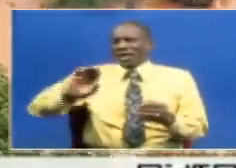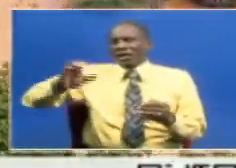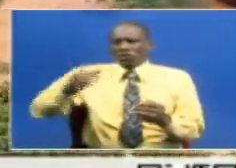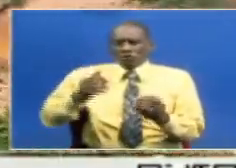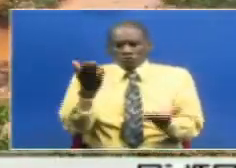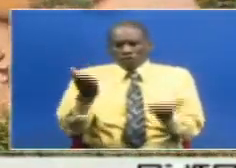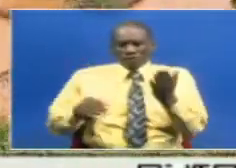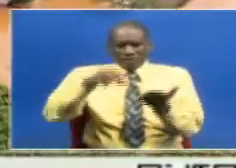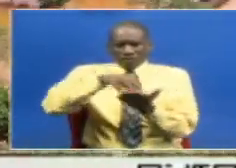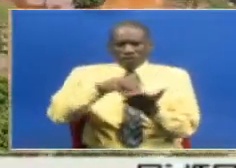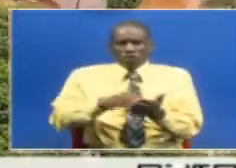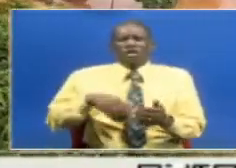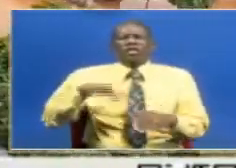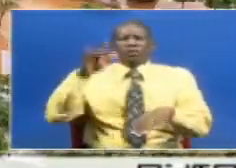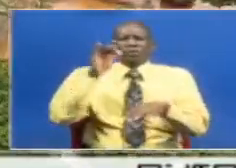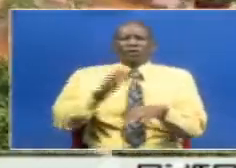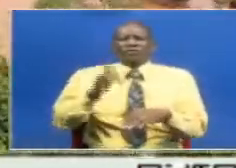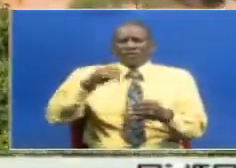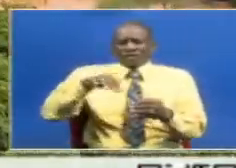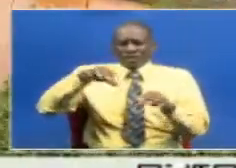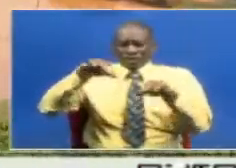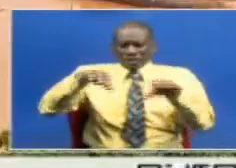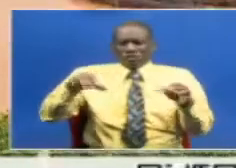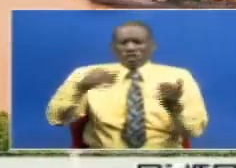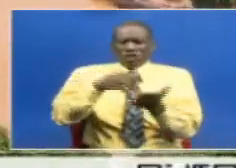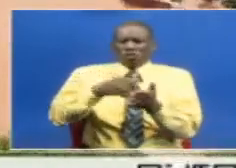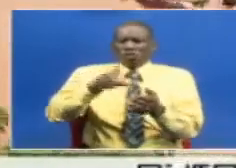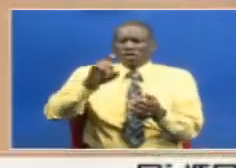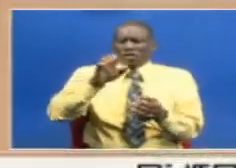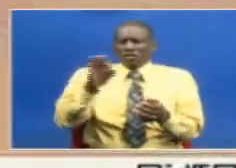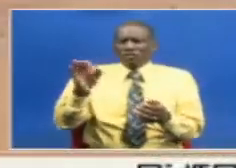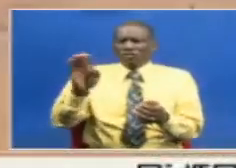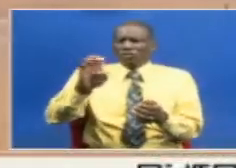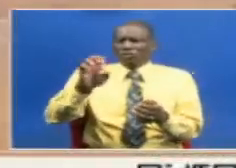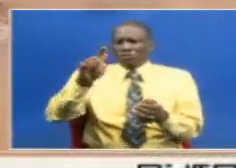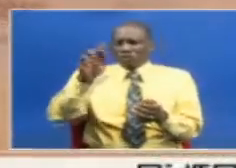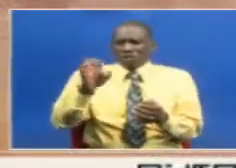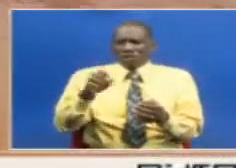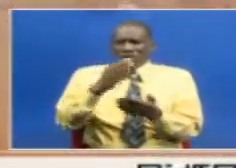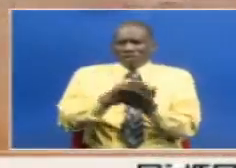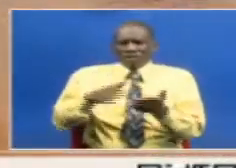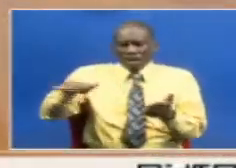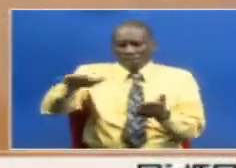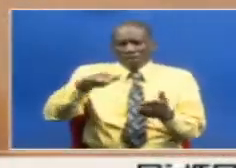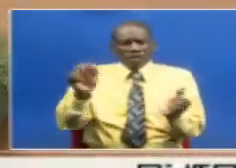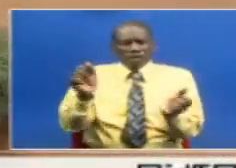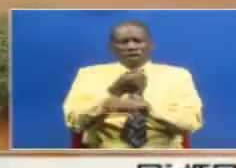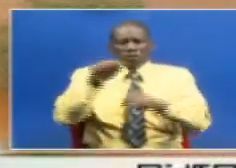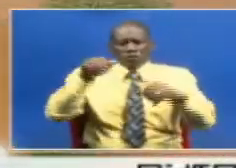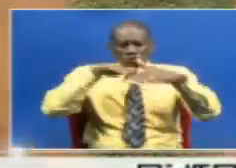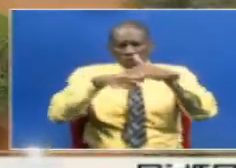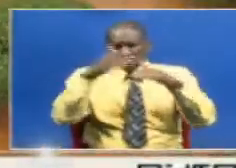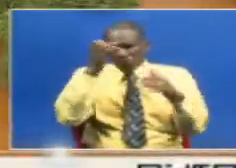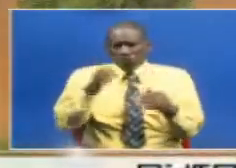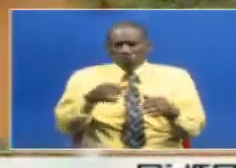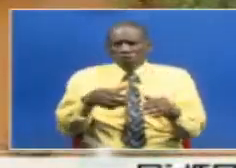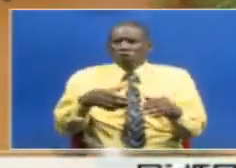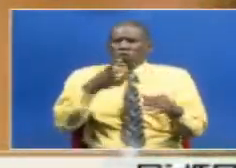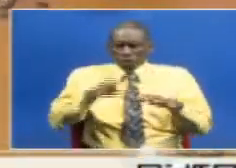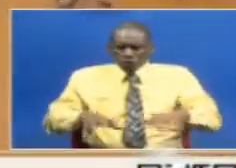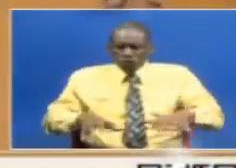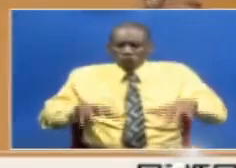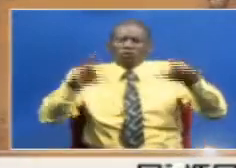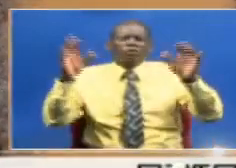The worst affected areas include Dif, Bute, Eldas and Bona. Some areas cannot be accessed because they have been submerged by the